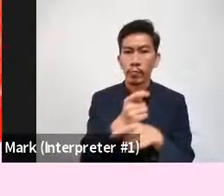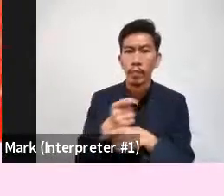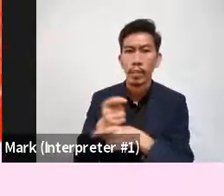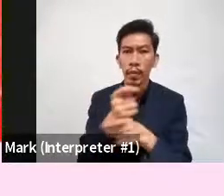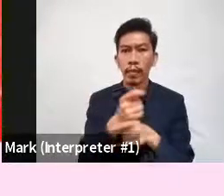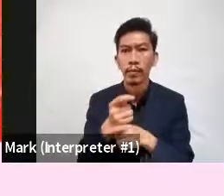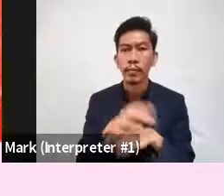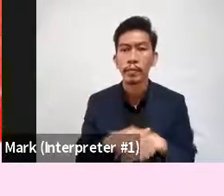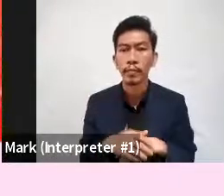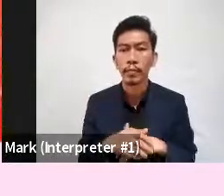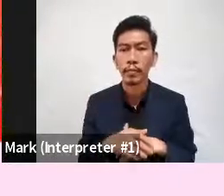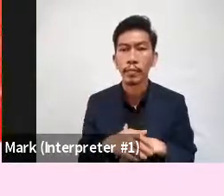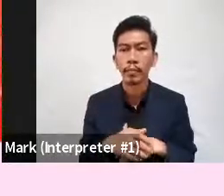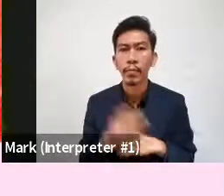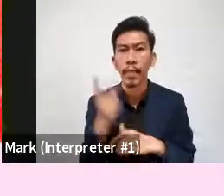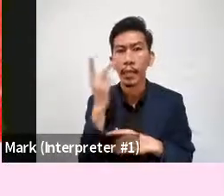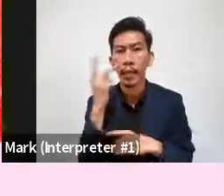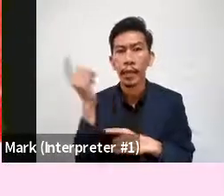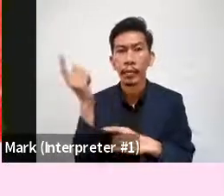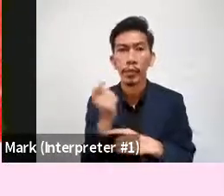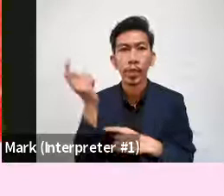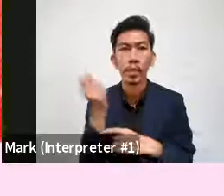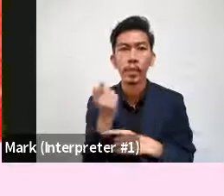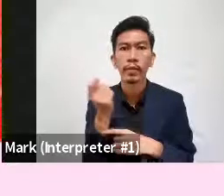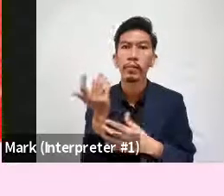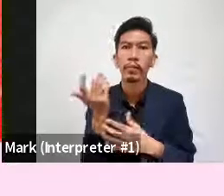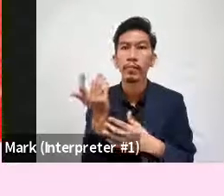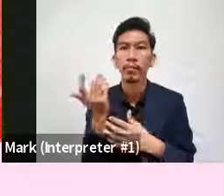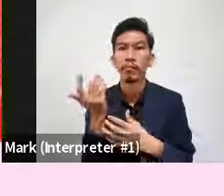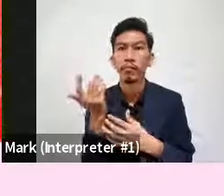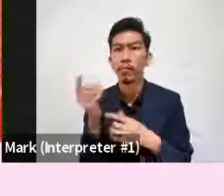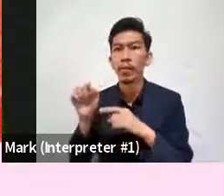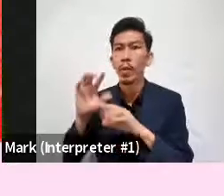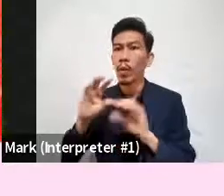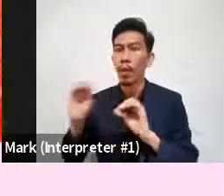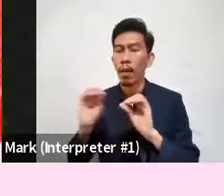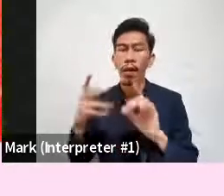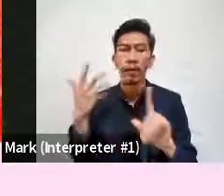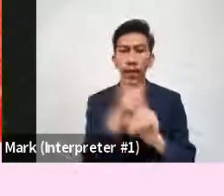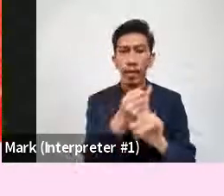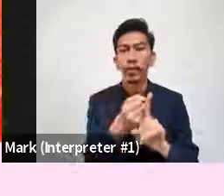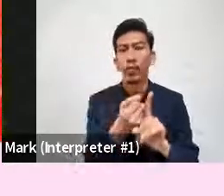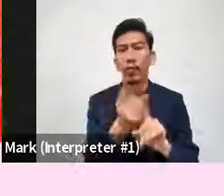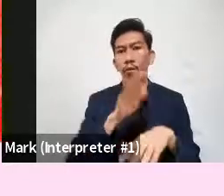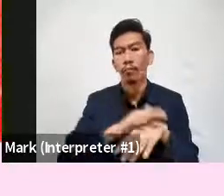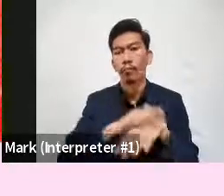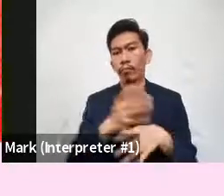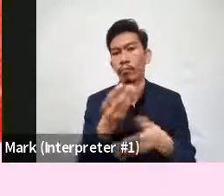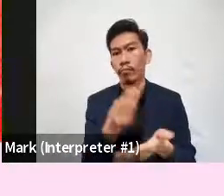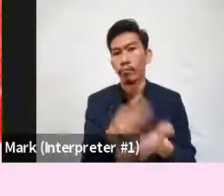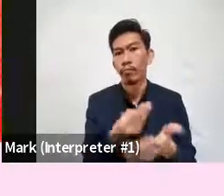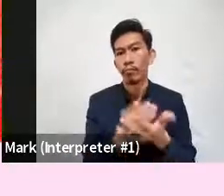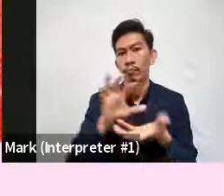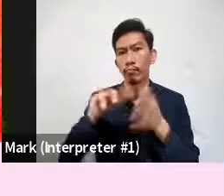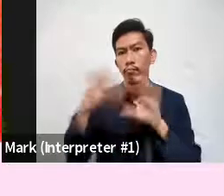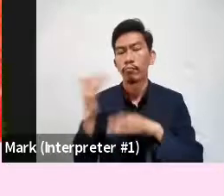Now we look at the insurance. This result, insurance did not have protective effect on financial catastrophe